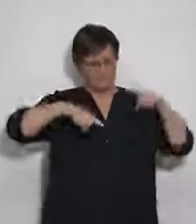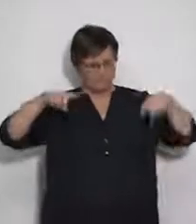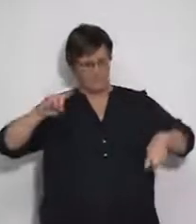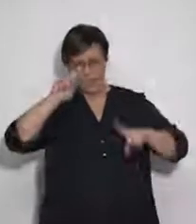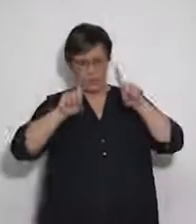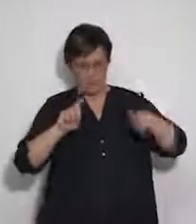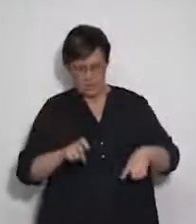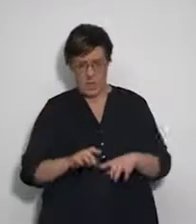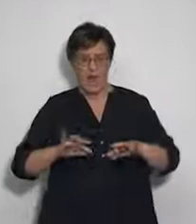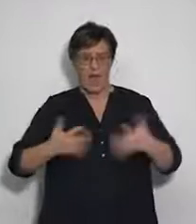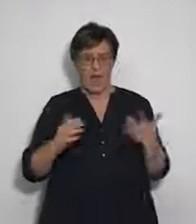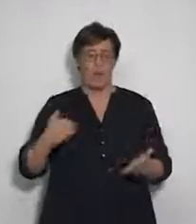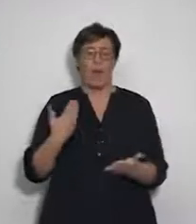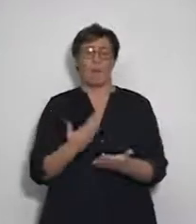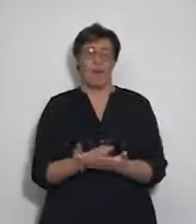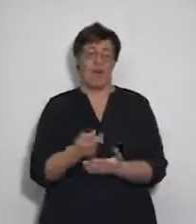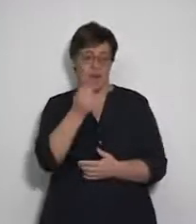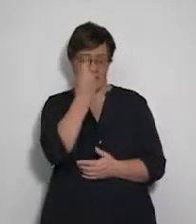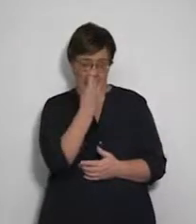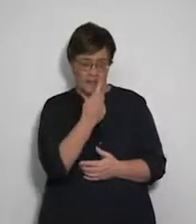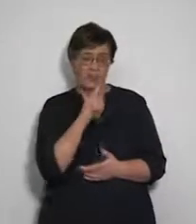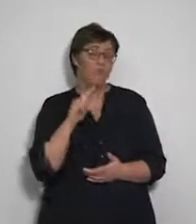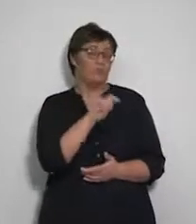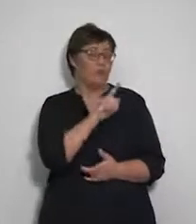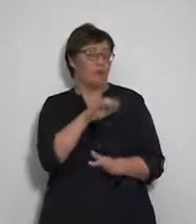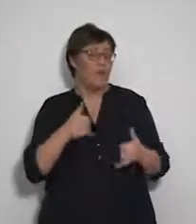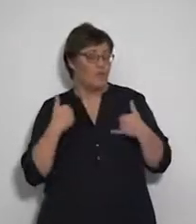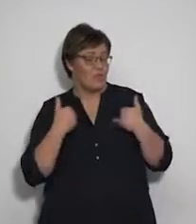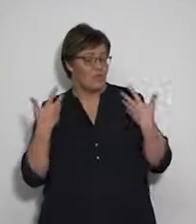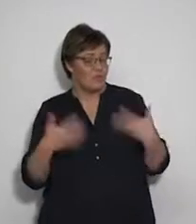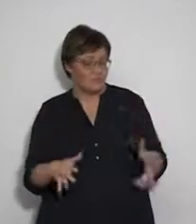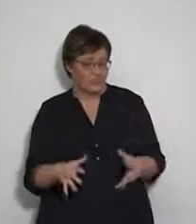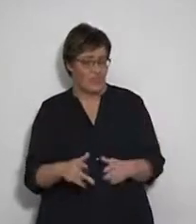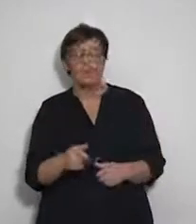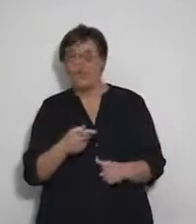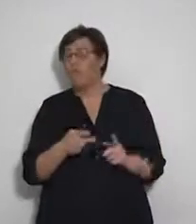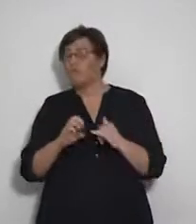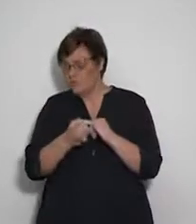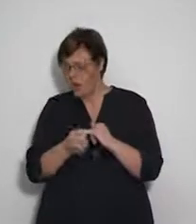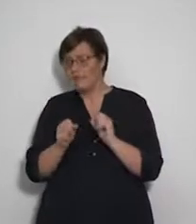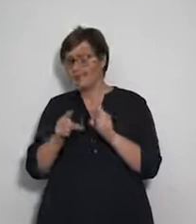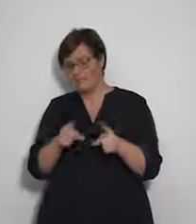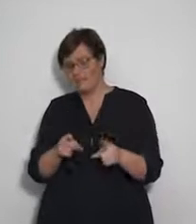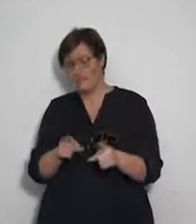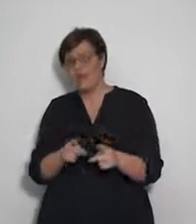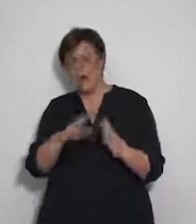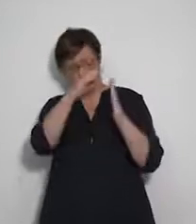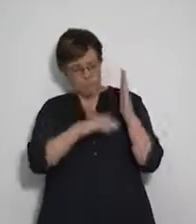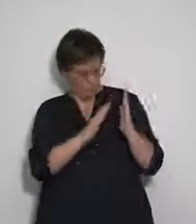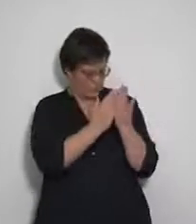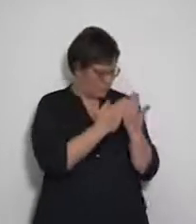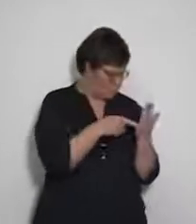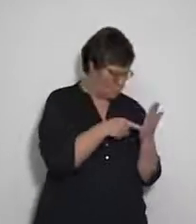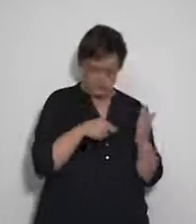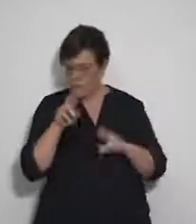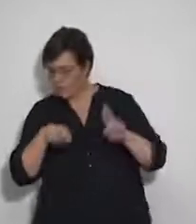various different questions on how we apply our understanding. I trust that you've enjoyed the lesson. Please go and attempt some questions. Take out those textbooks,